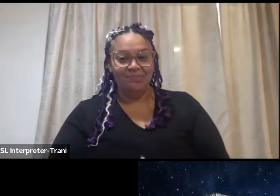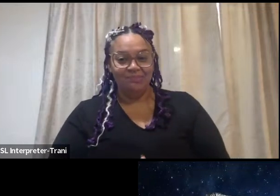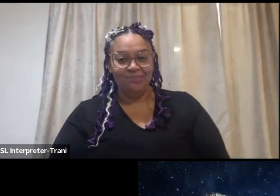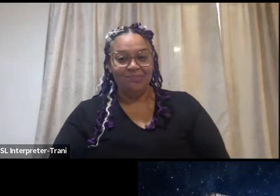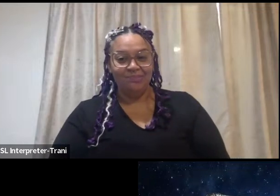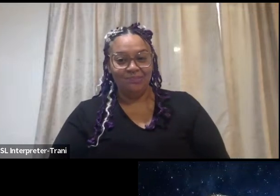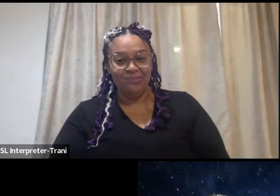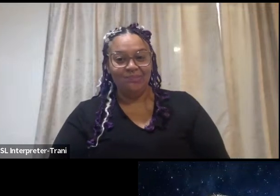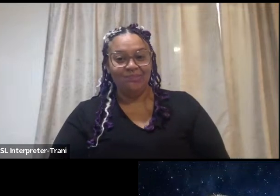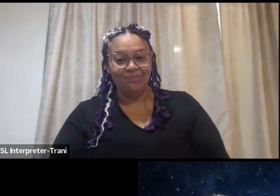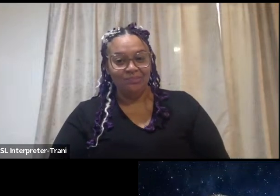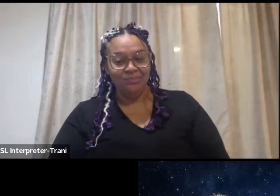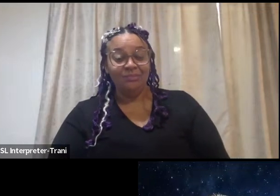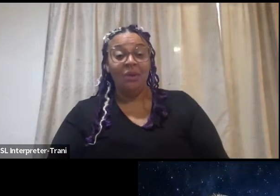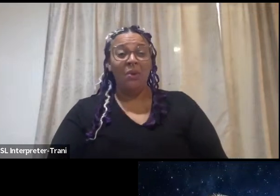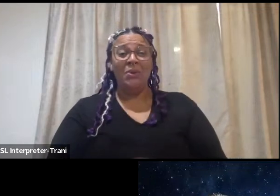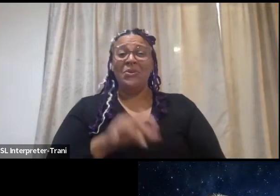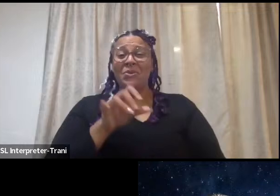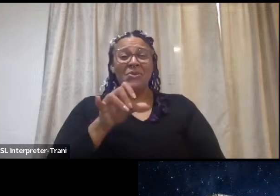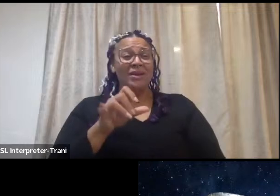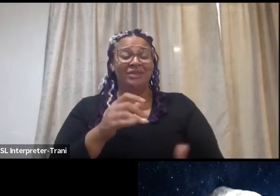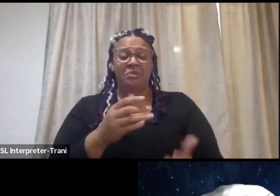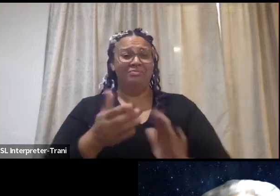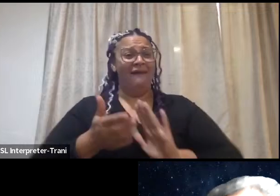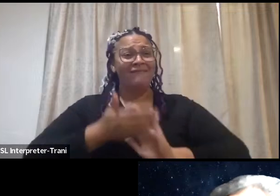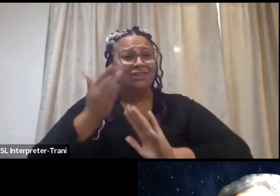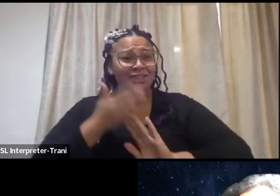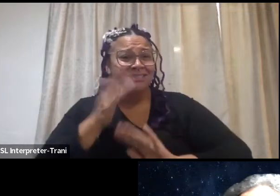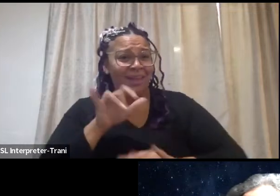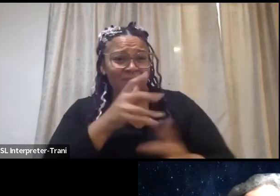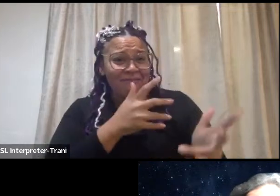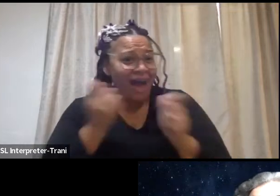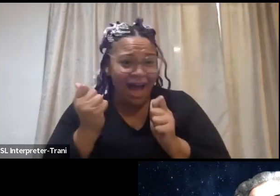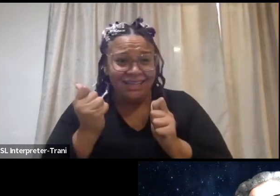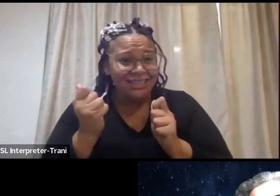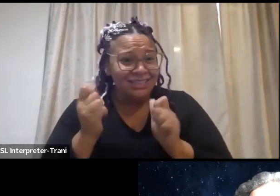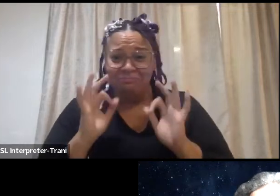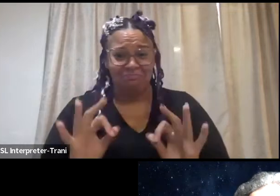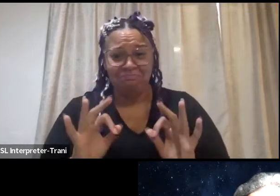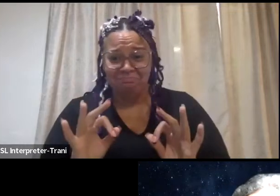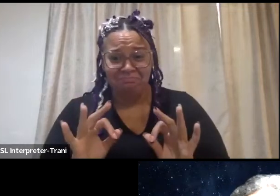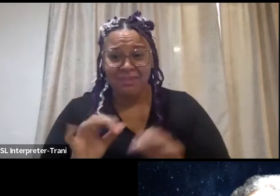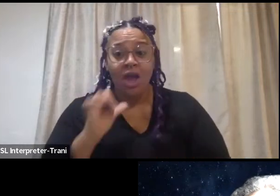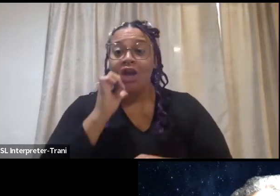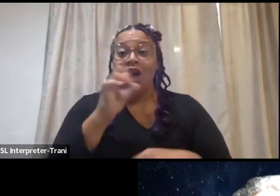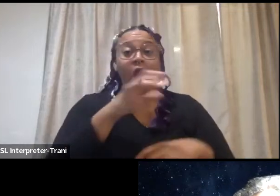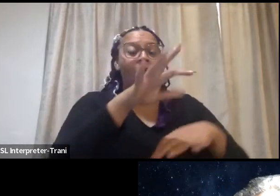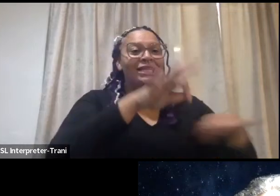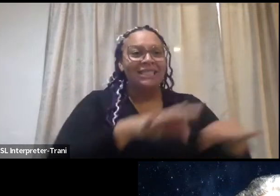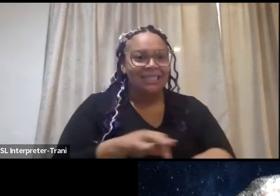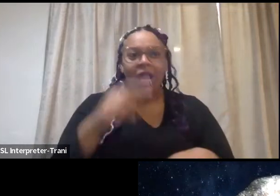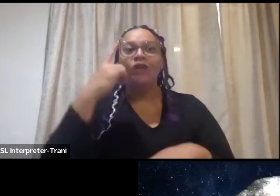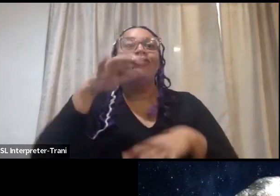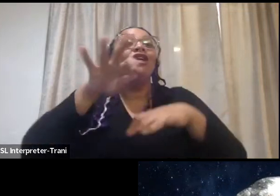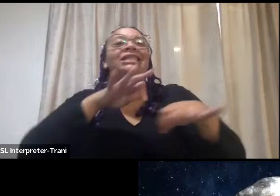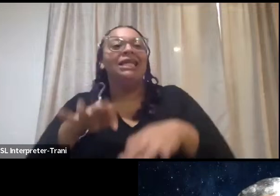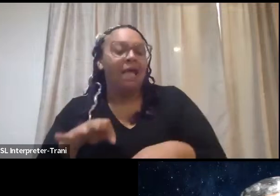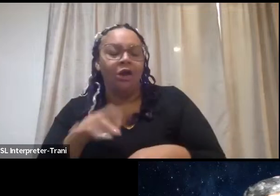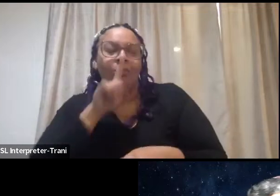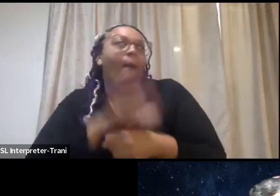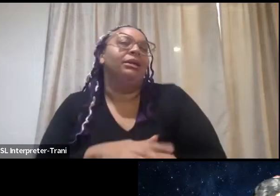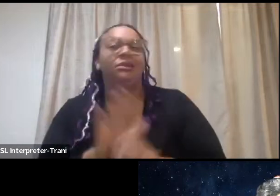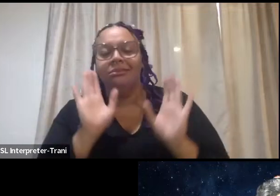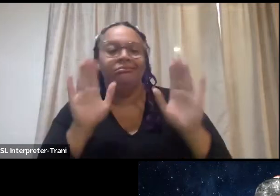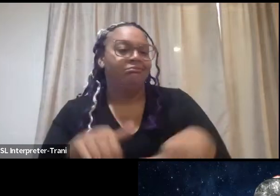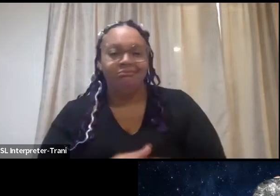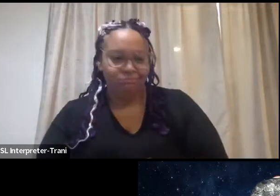Wow. And so efficient, Virgo. That was fast. Right, exactly. Not details for details' sake,